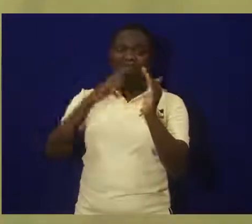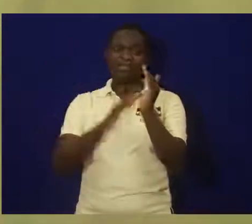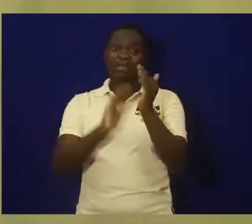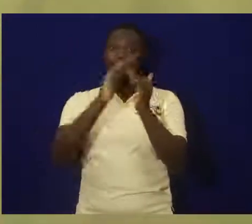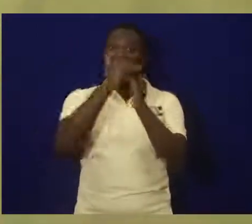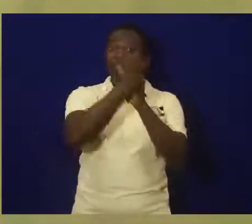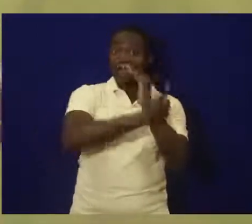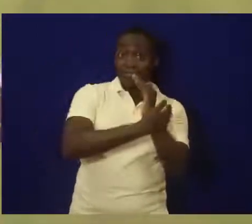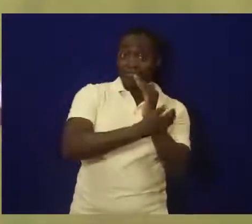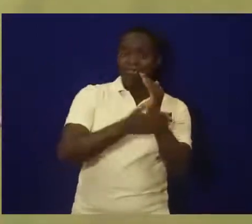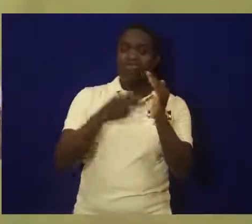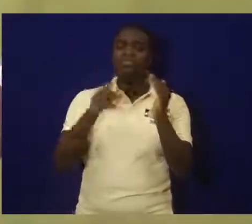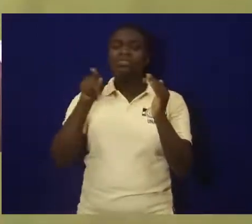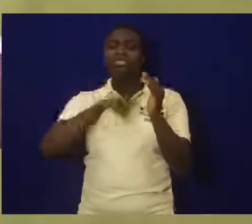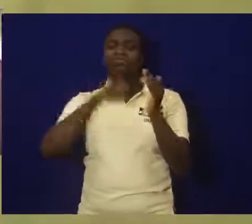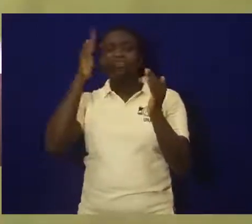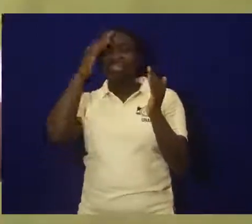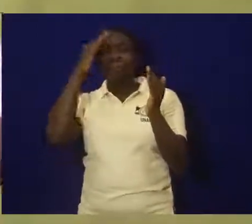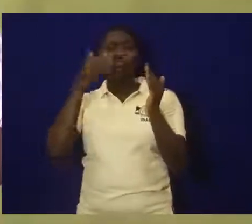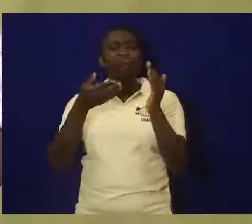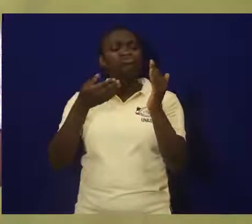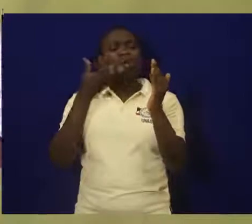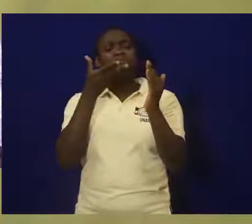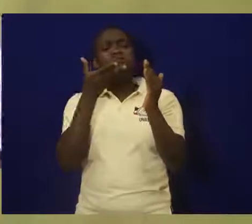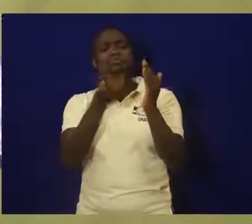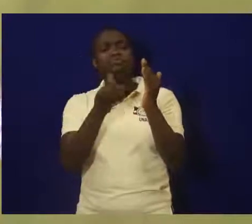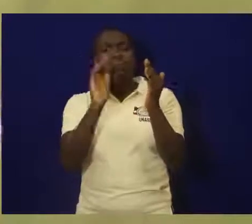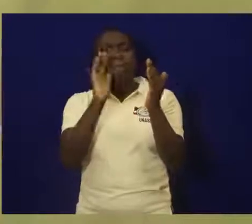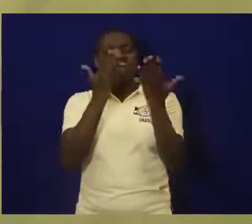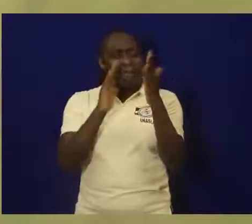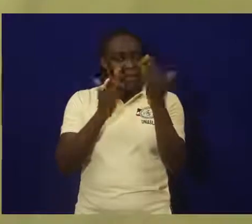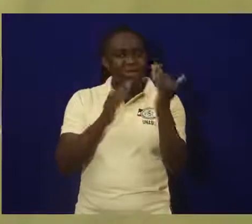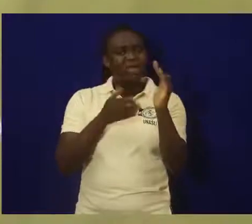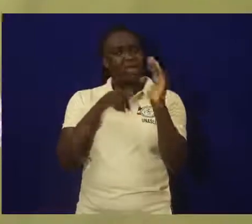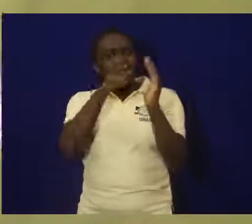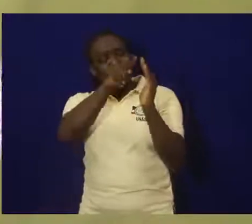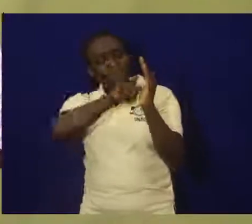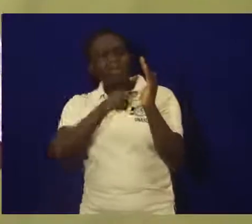the features of the curved mirrors.